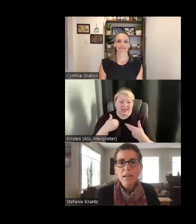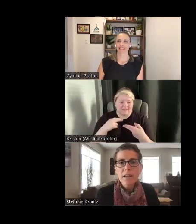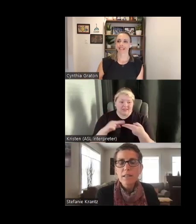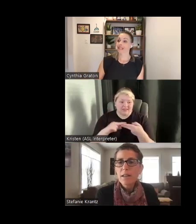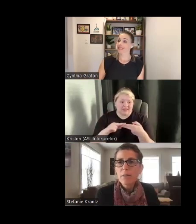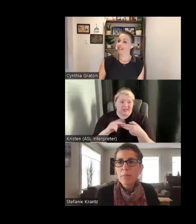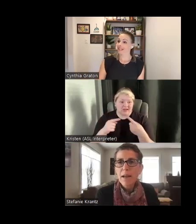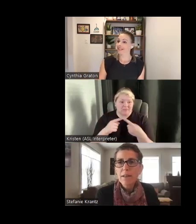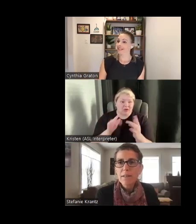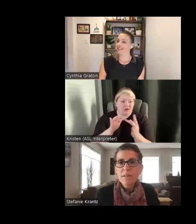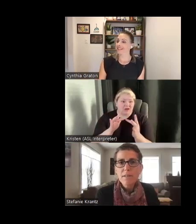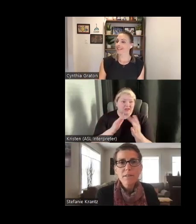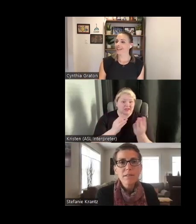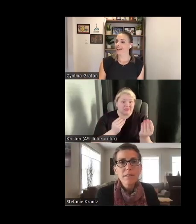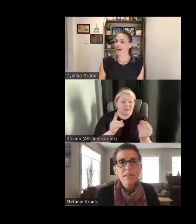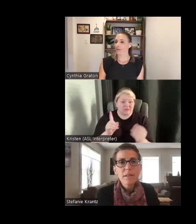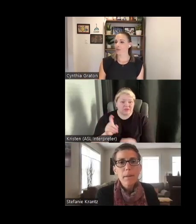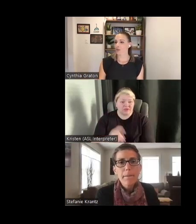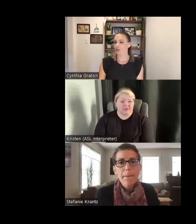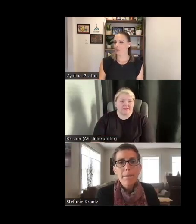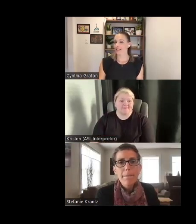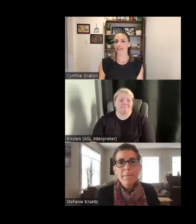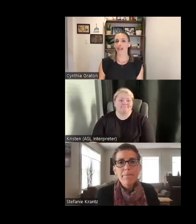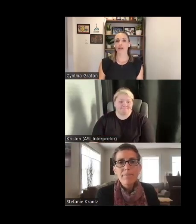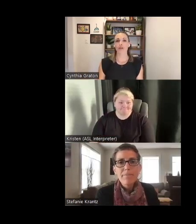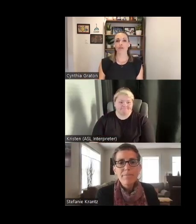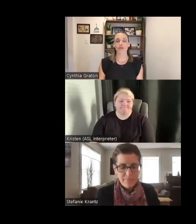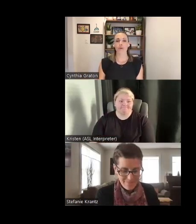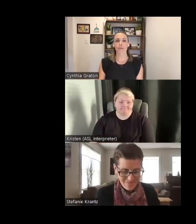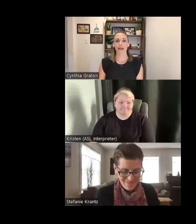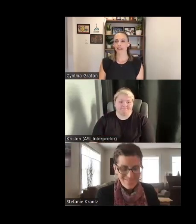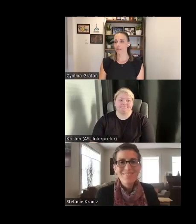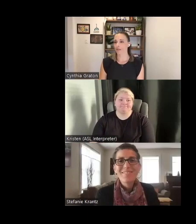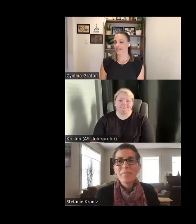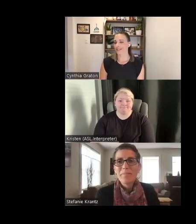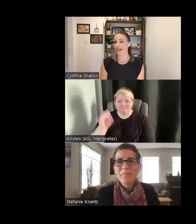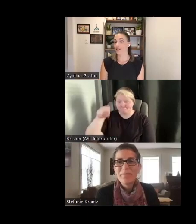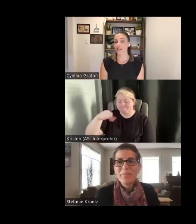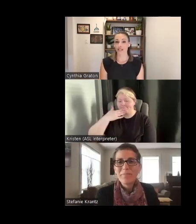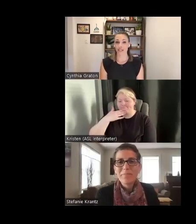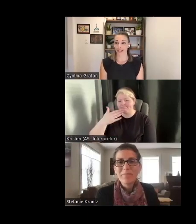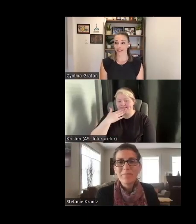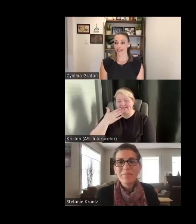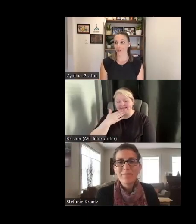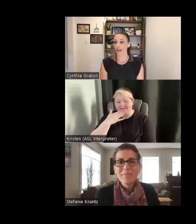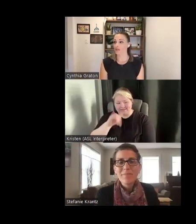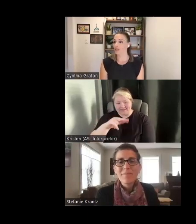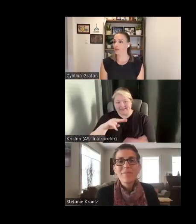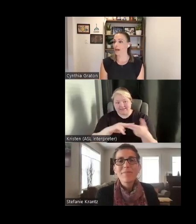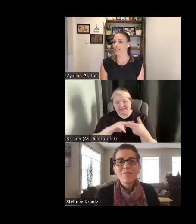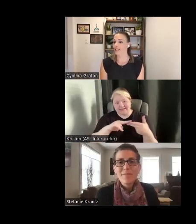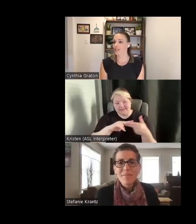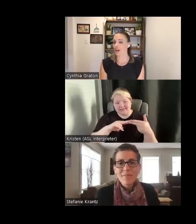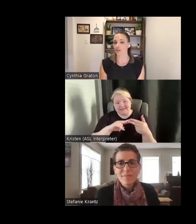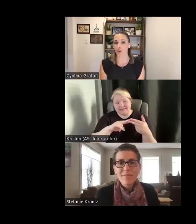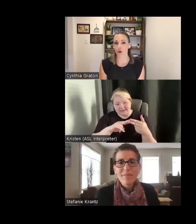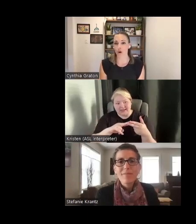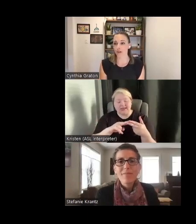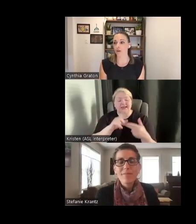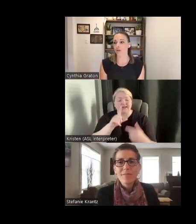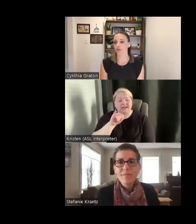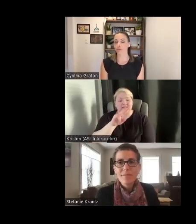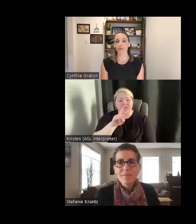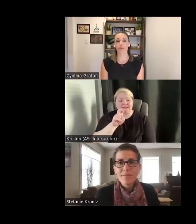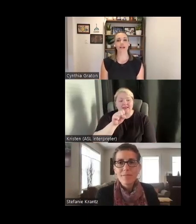to contact Lives in Balance? Absolutely. Thank you for reminding me. That's the slide. So